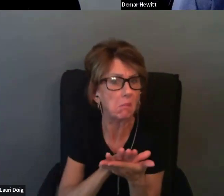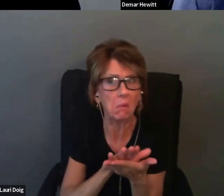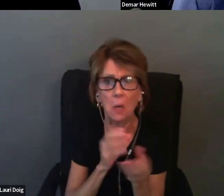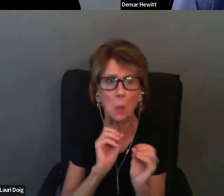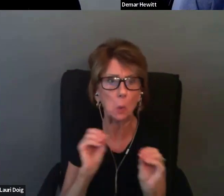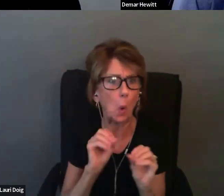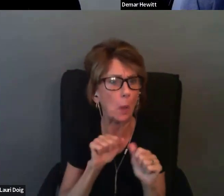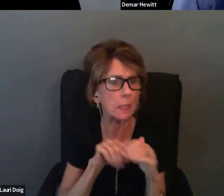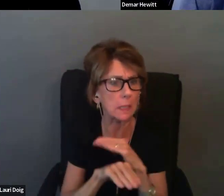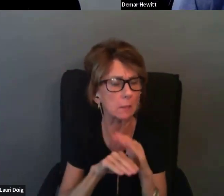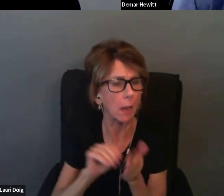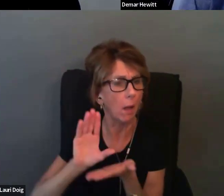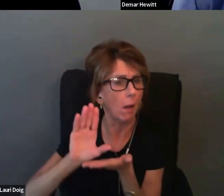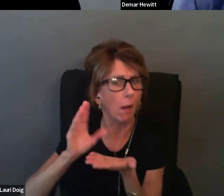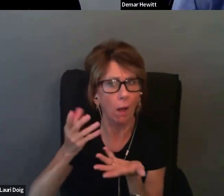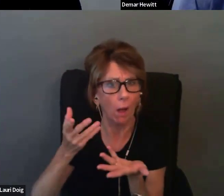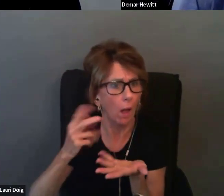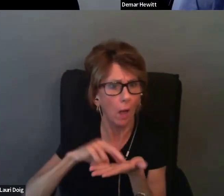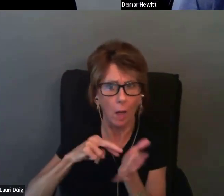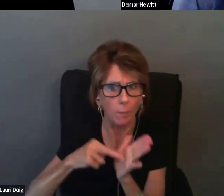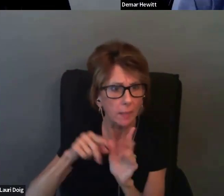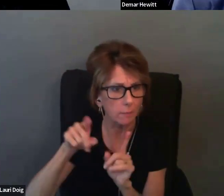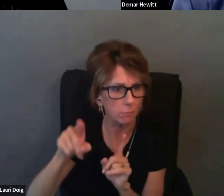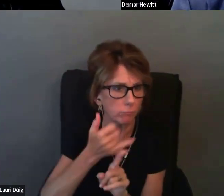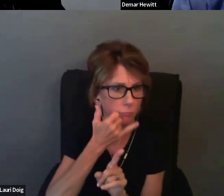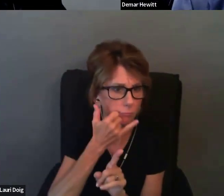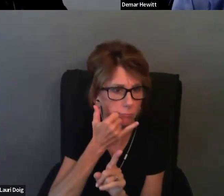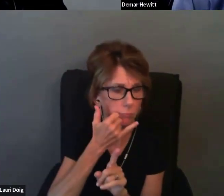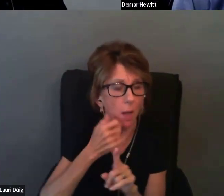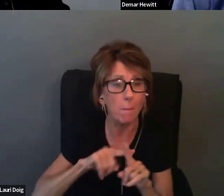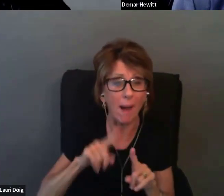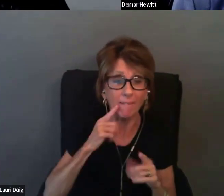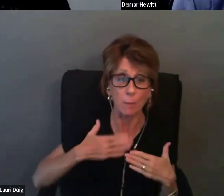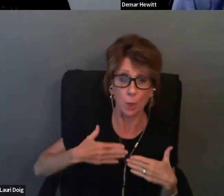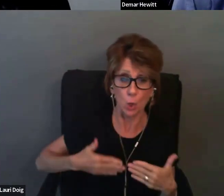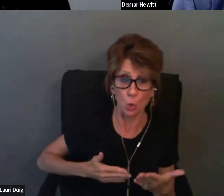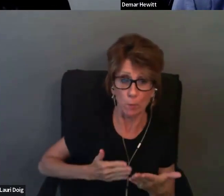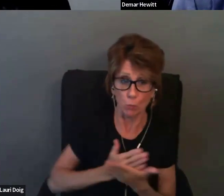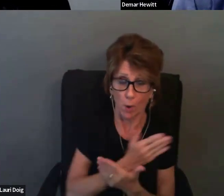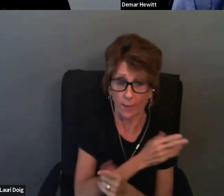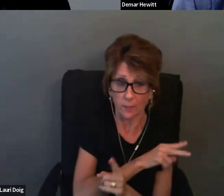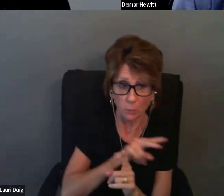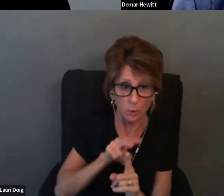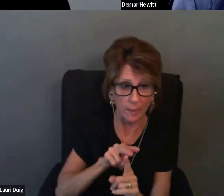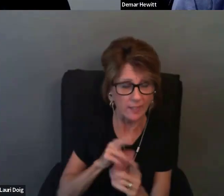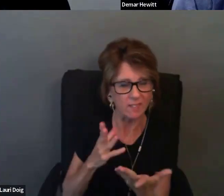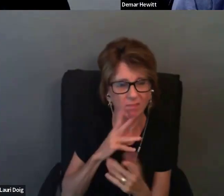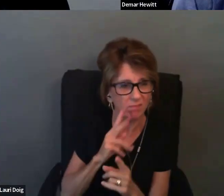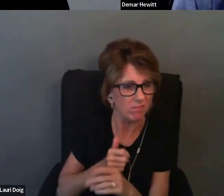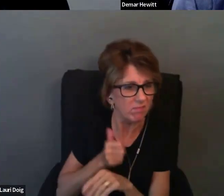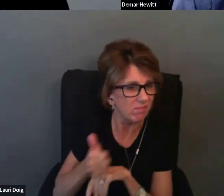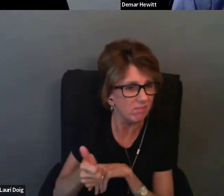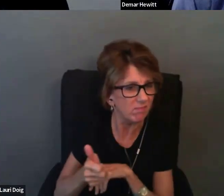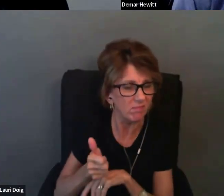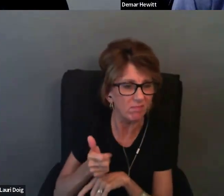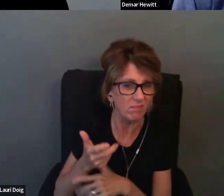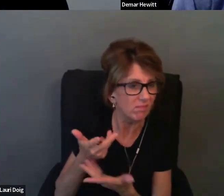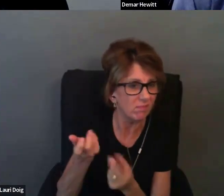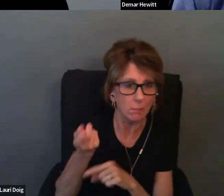principles, there is no prohibition to reversing accommodate the accessibility